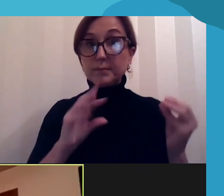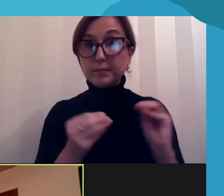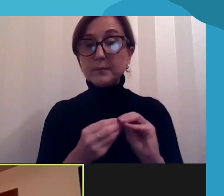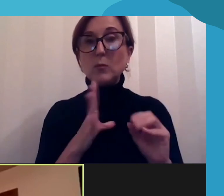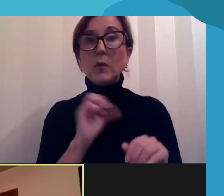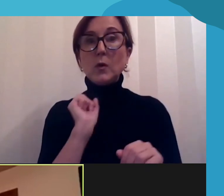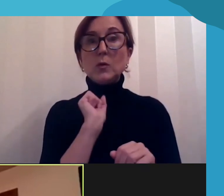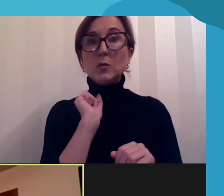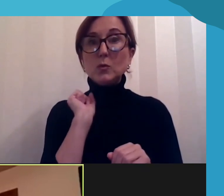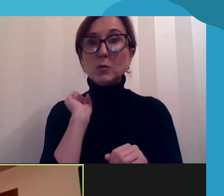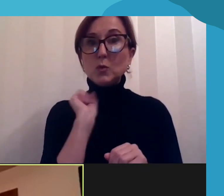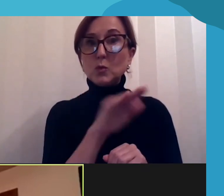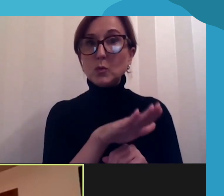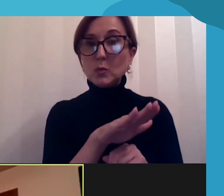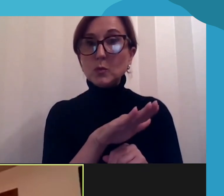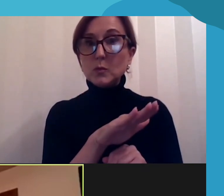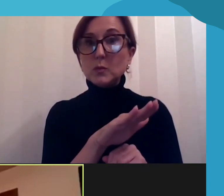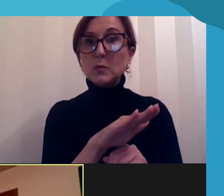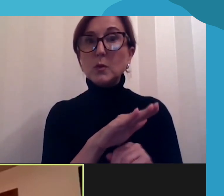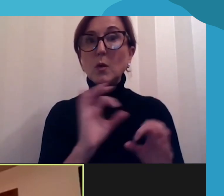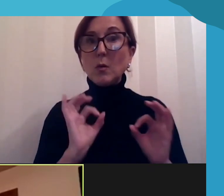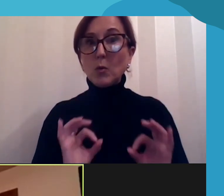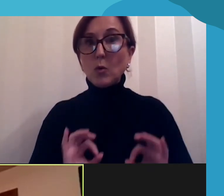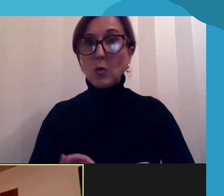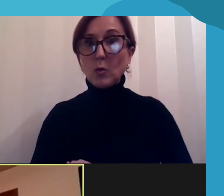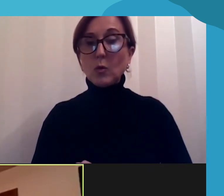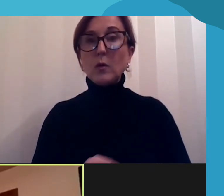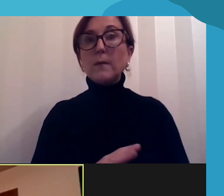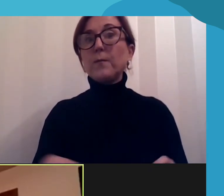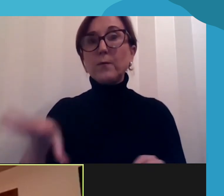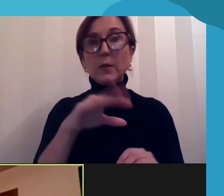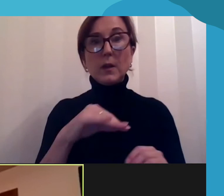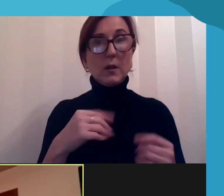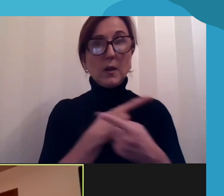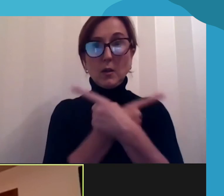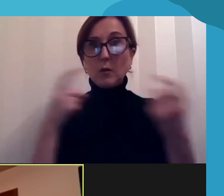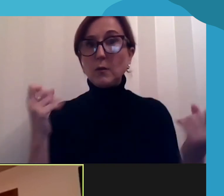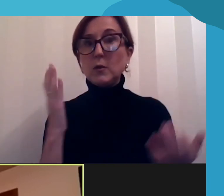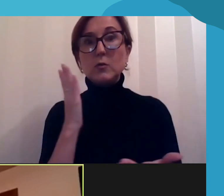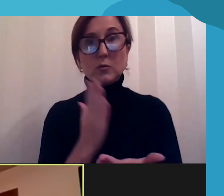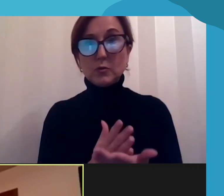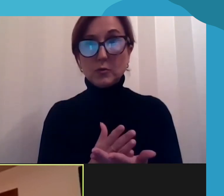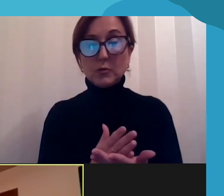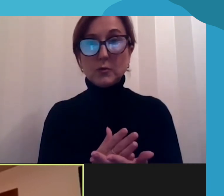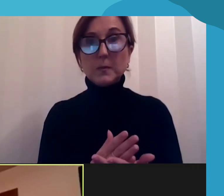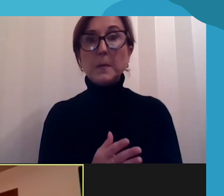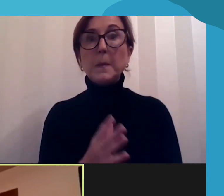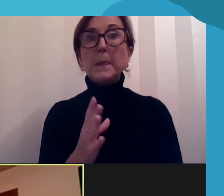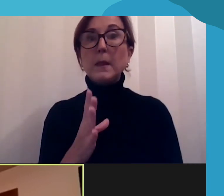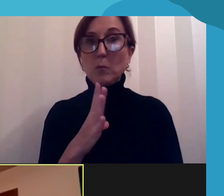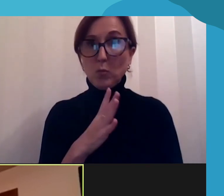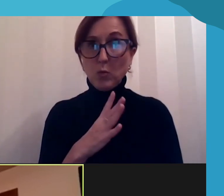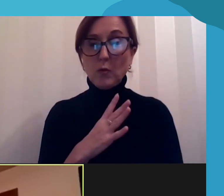what were the most painful aspects, and this court ruling has been sent out to everyone, and the